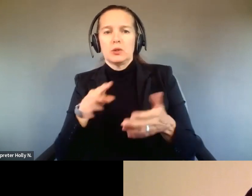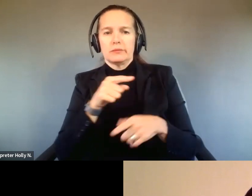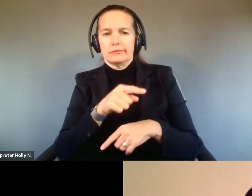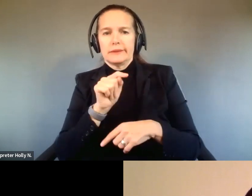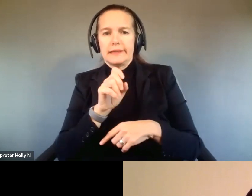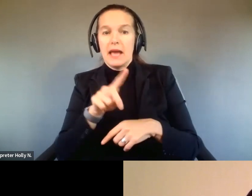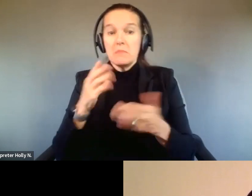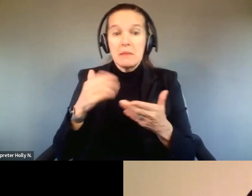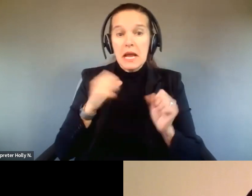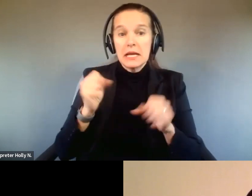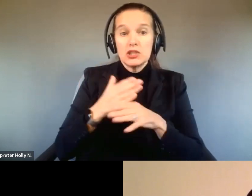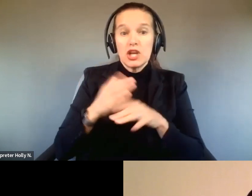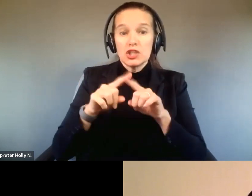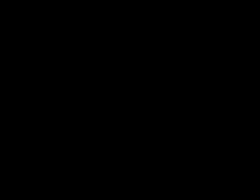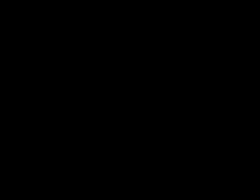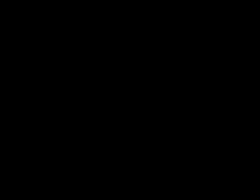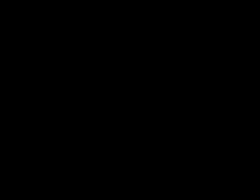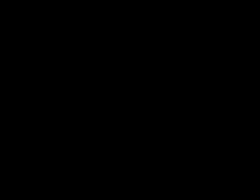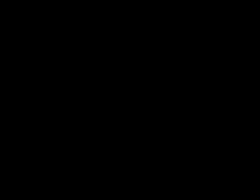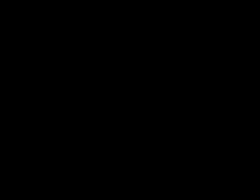I wanted to show one quick table